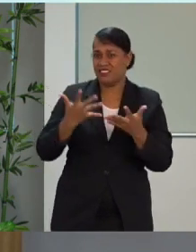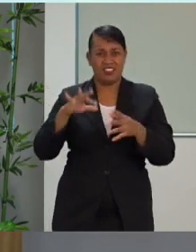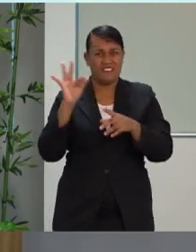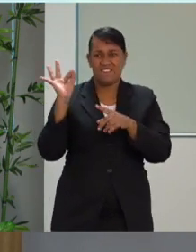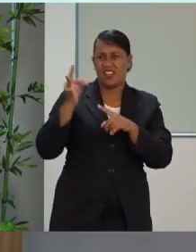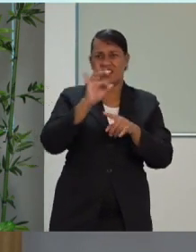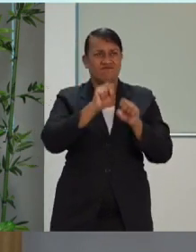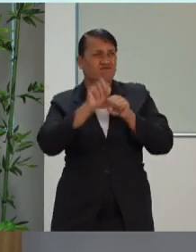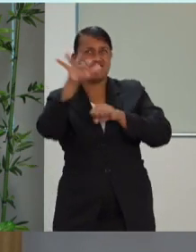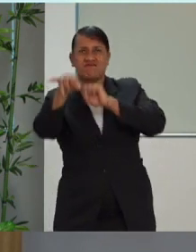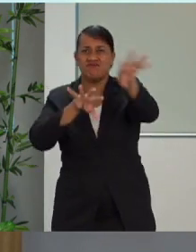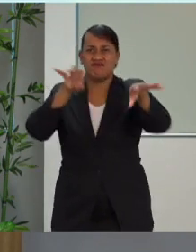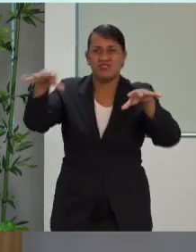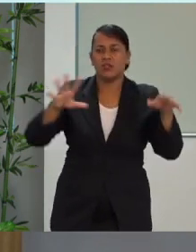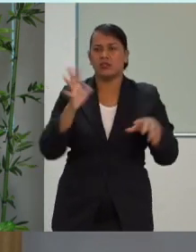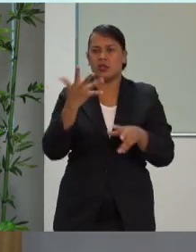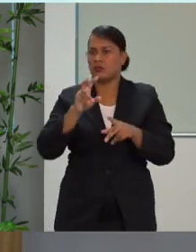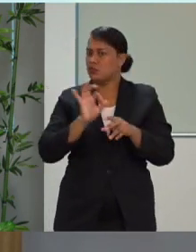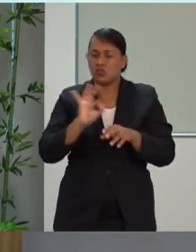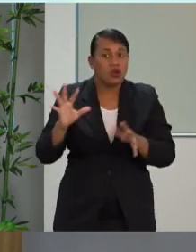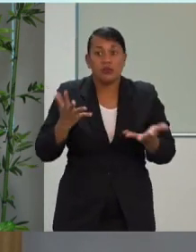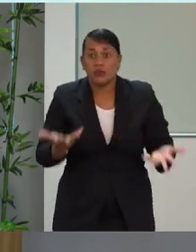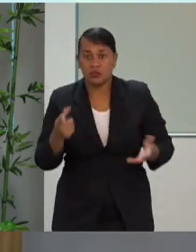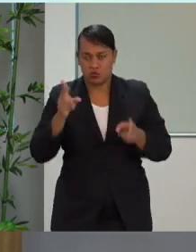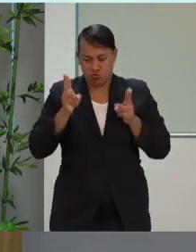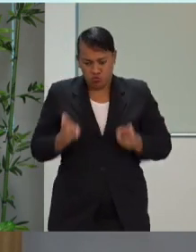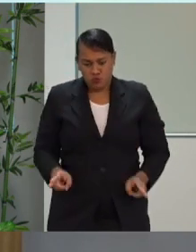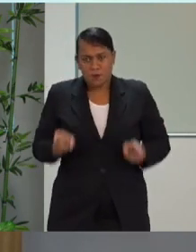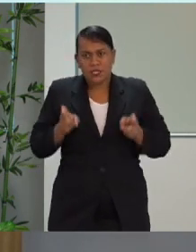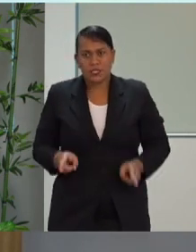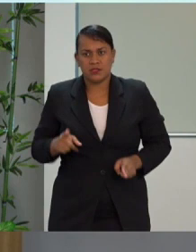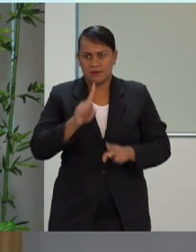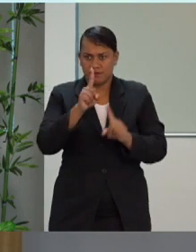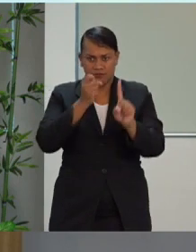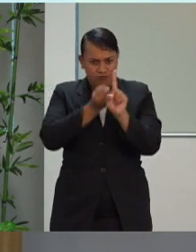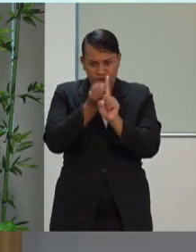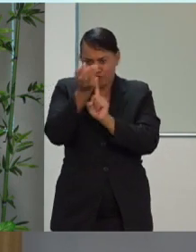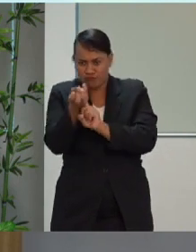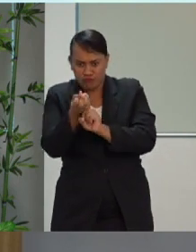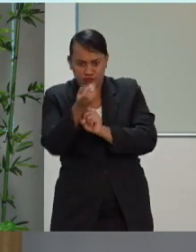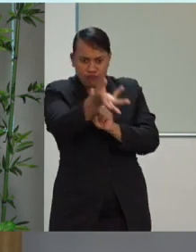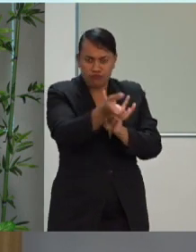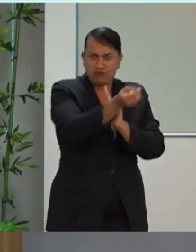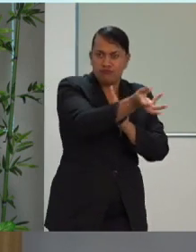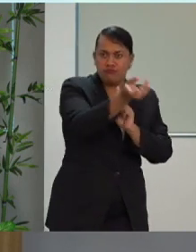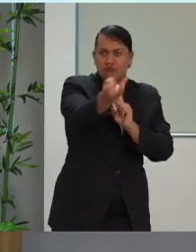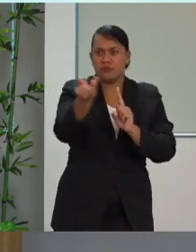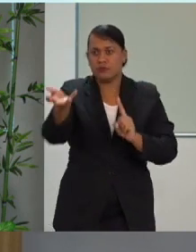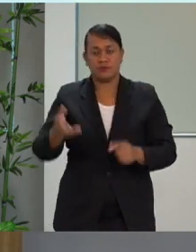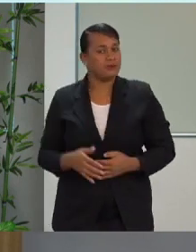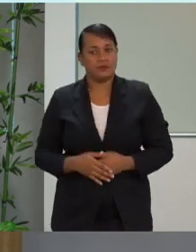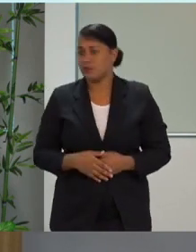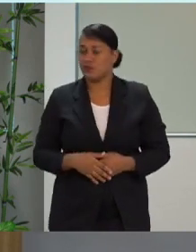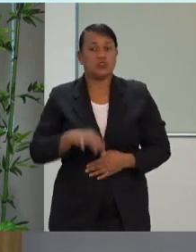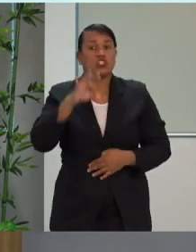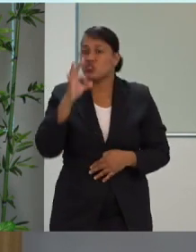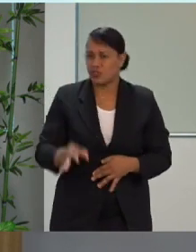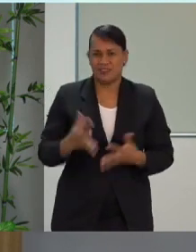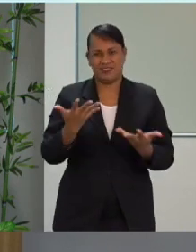jump, it needs a human to transmit it. Don't be that person.